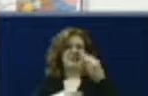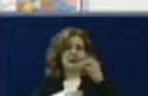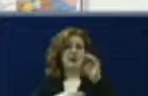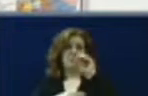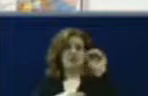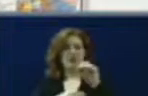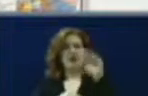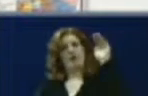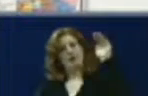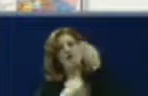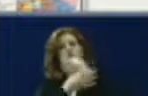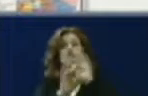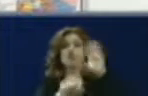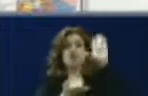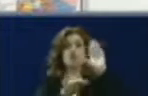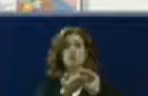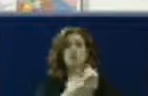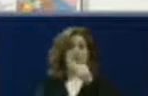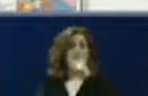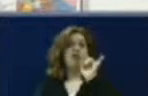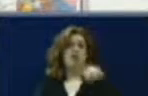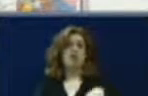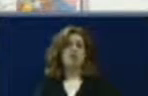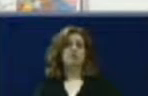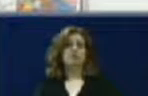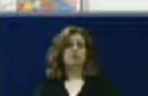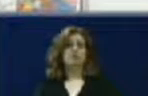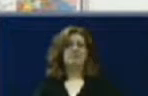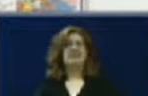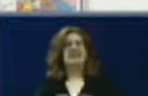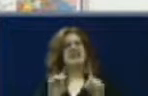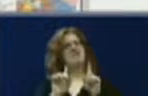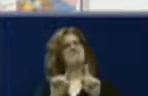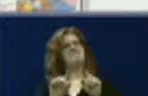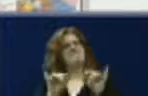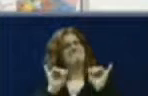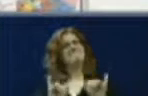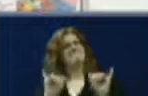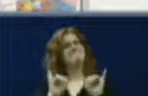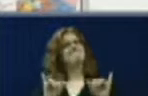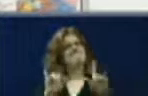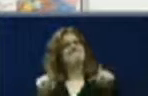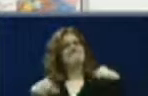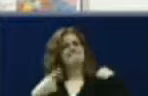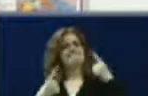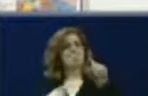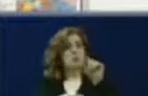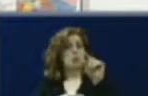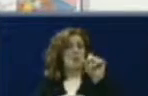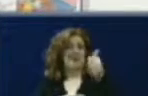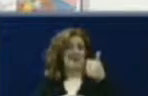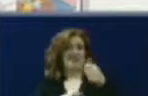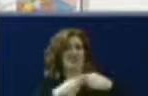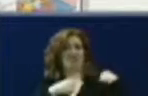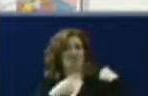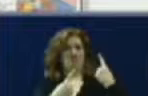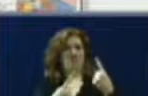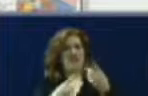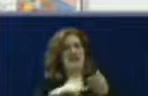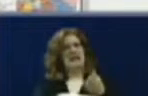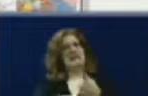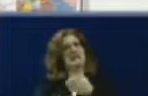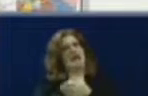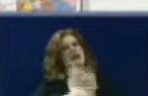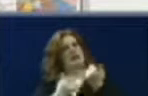reduced lunch. And that's stayed pretty consistent since 2010 in terms of minority. It's gone up in free and